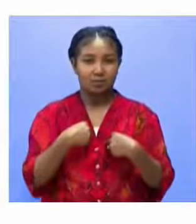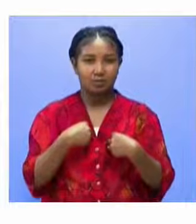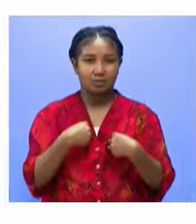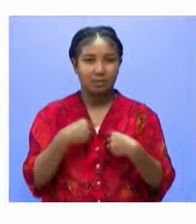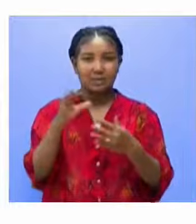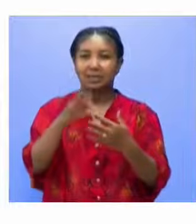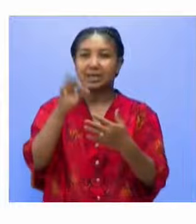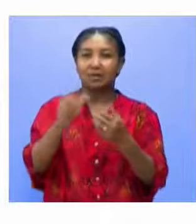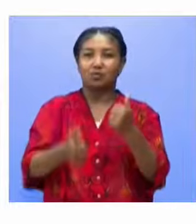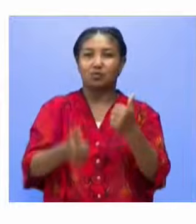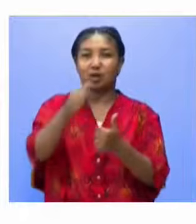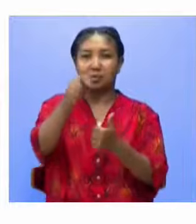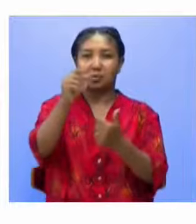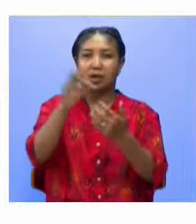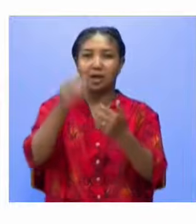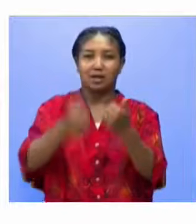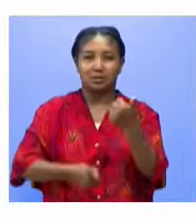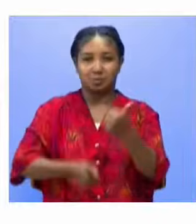selected?